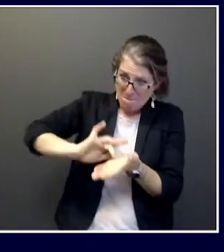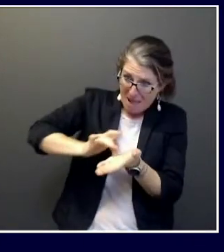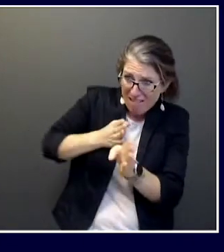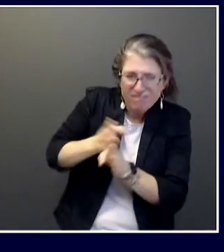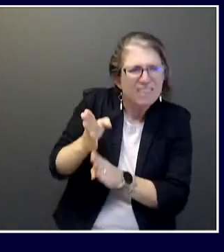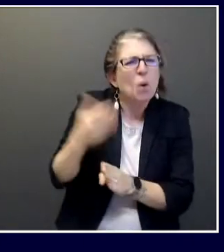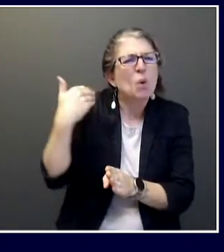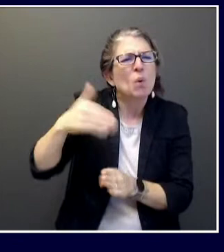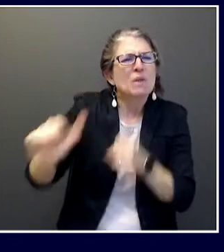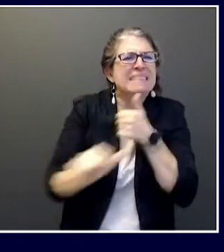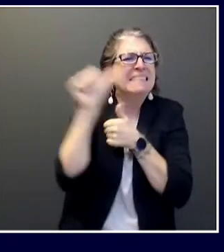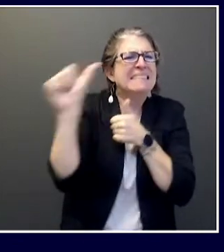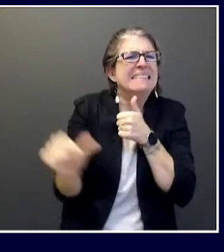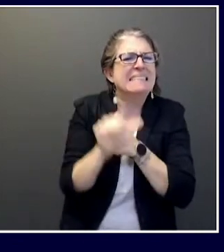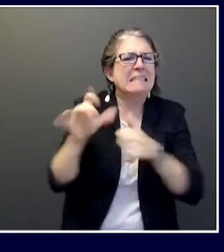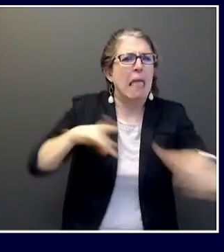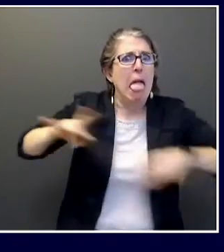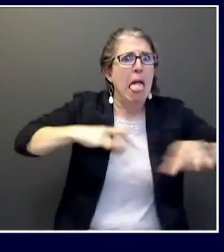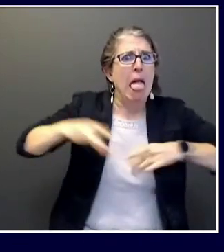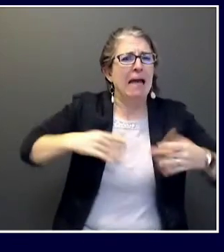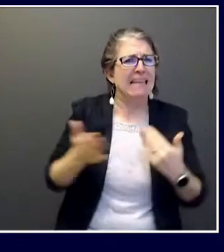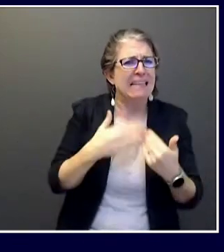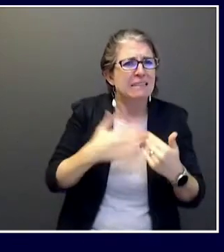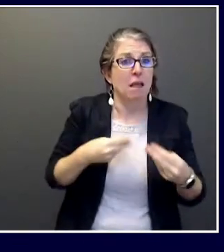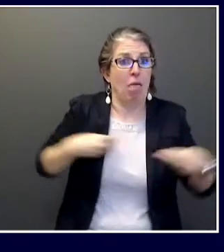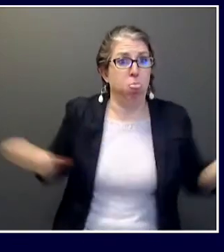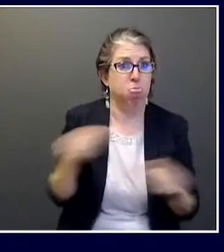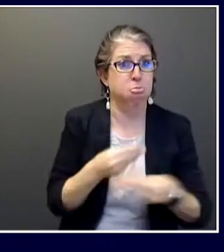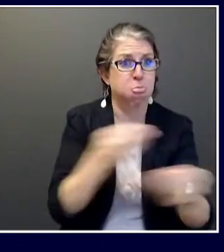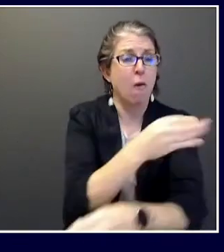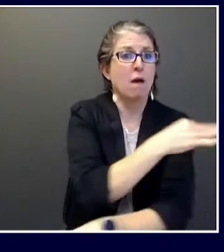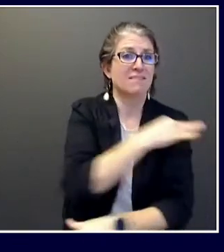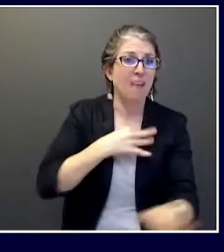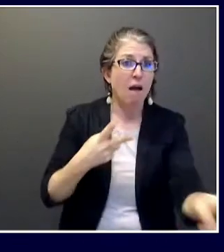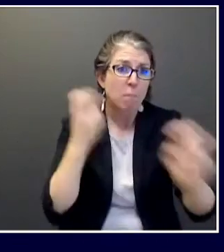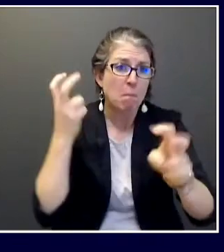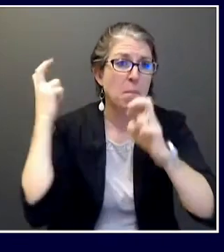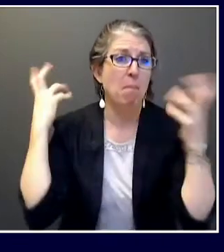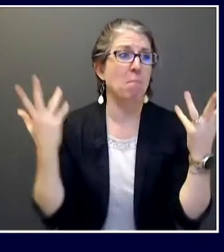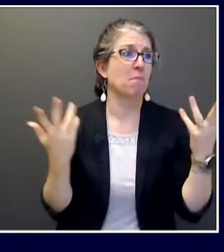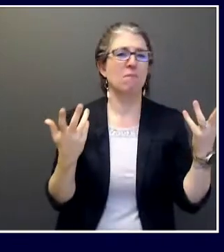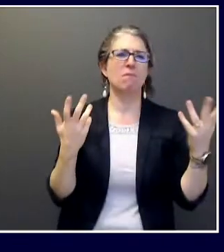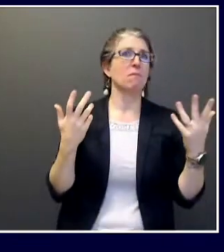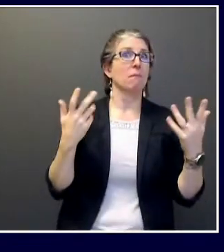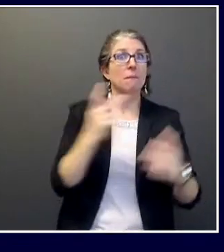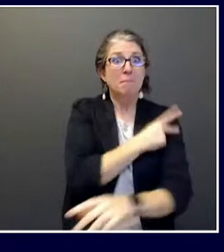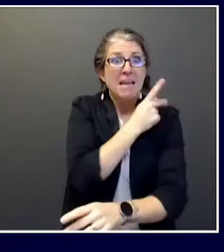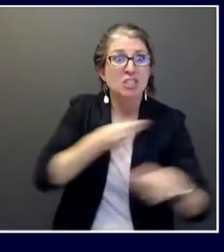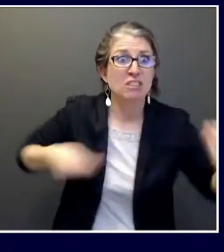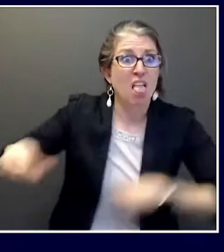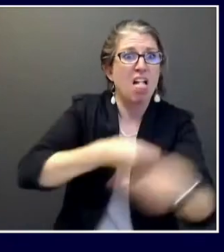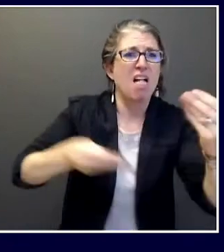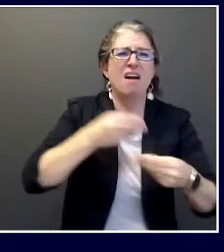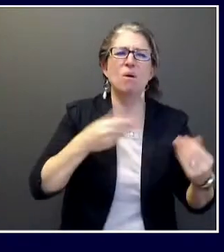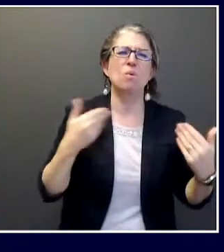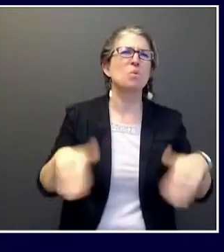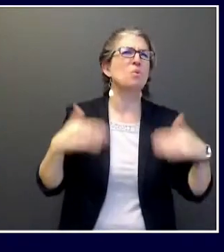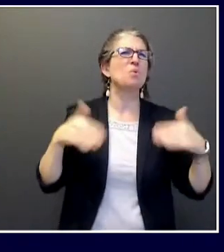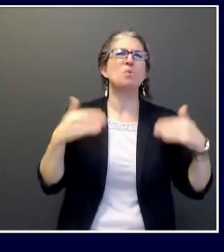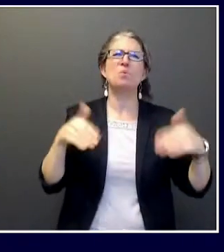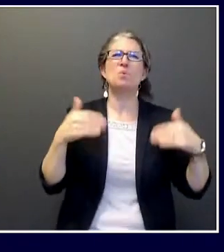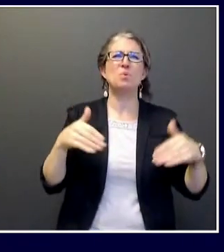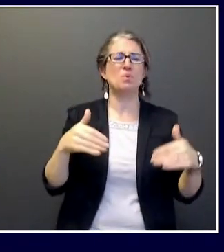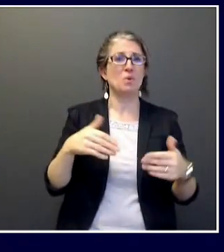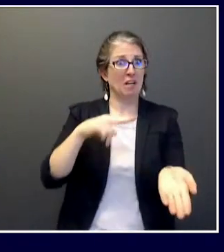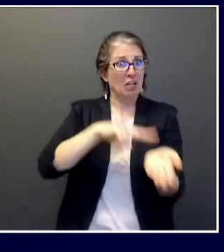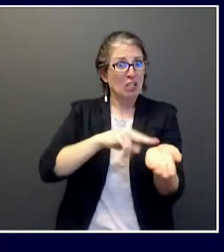as patients. Entirely too many people in Maine have been exposed to COVID-19 in our healthcare settings, which is